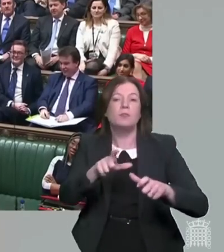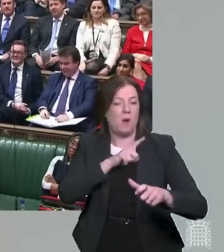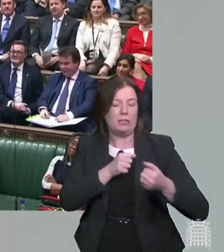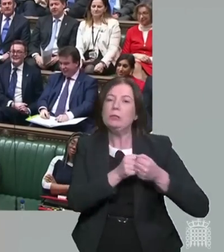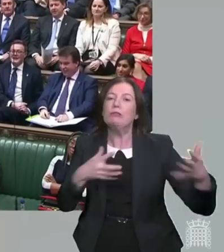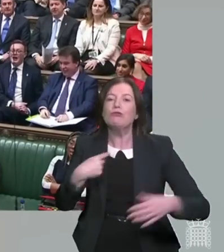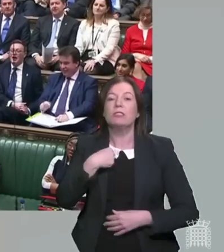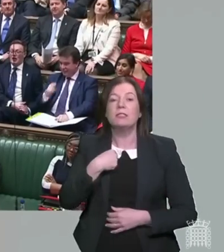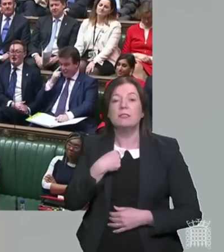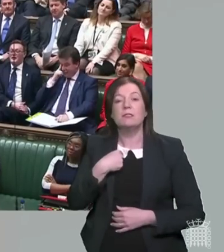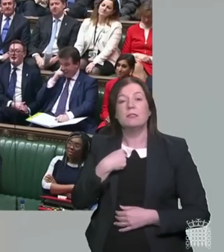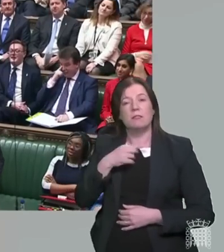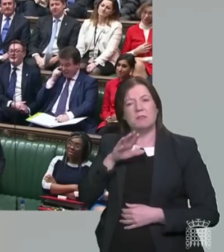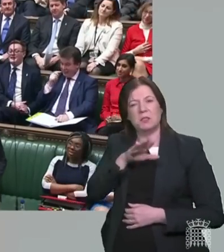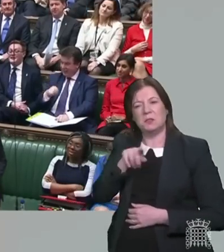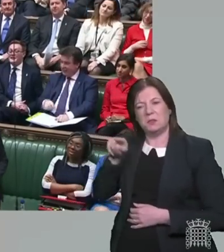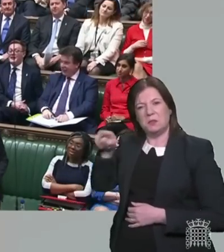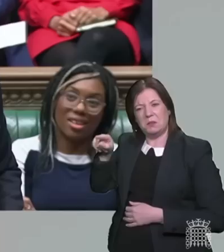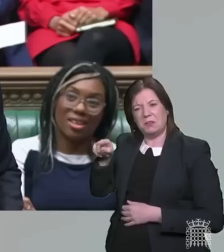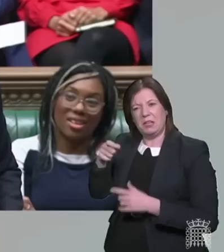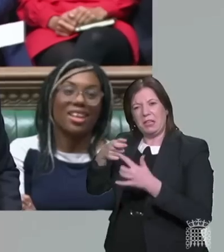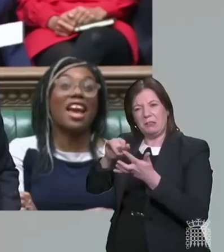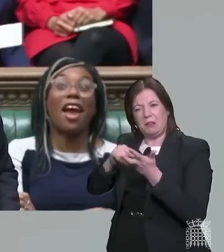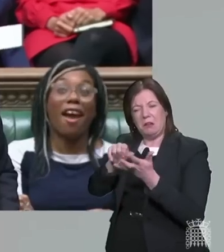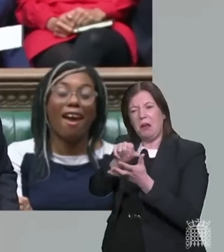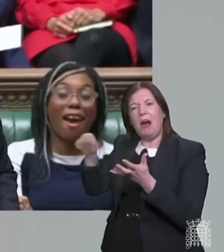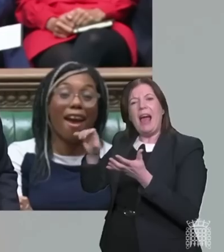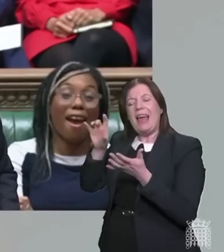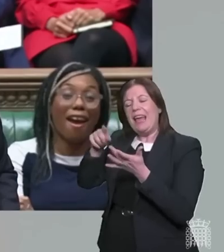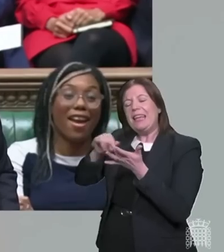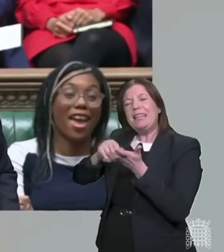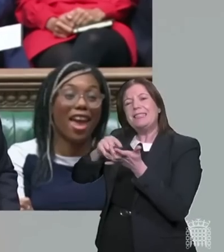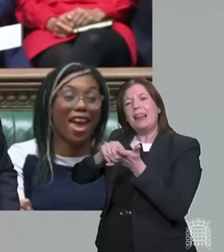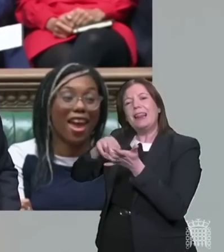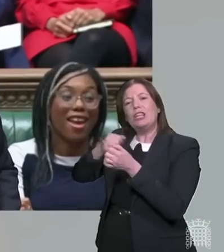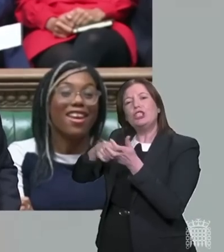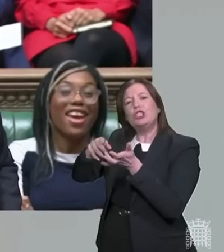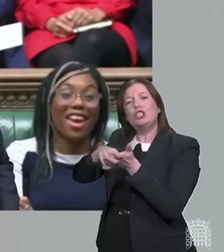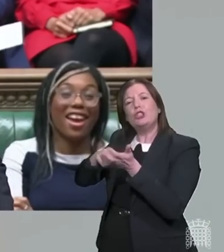four long years, he sat next to the member for Islington North.